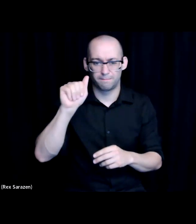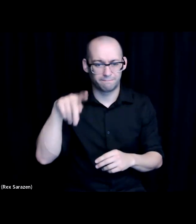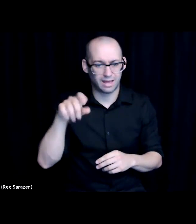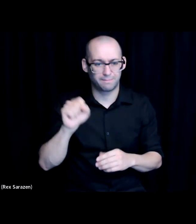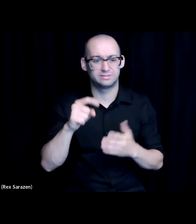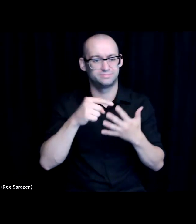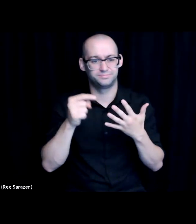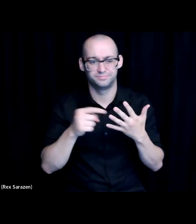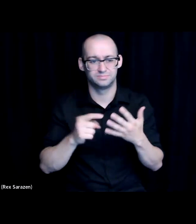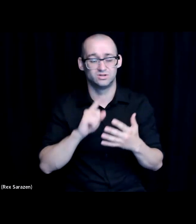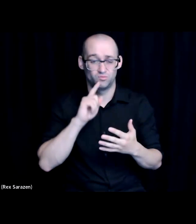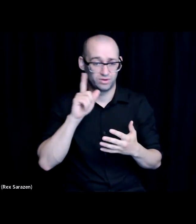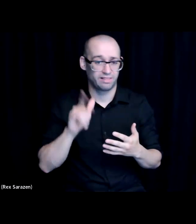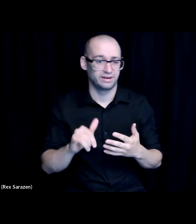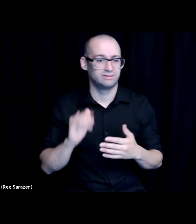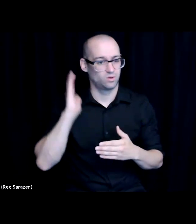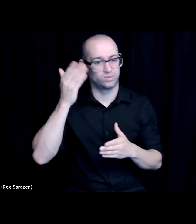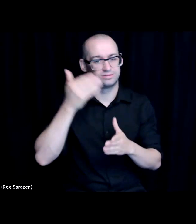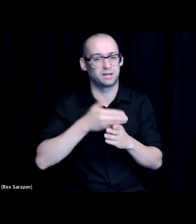its reality. So I'll stop there.